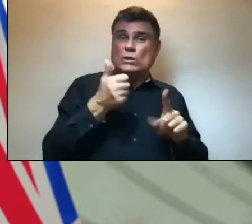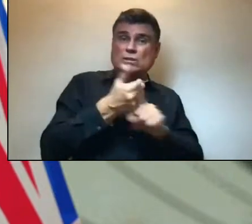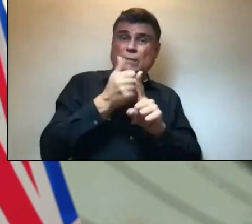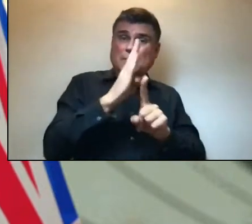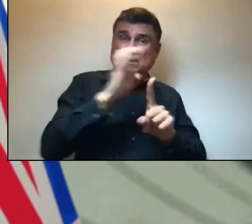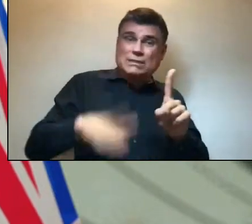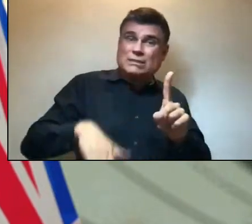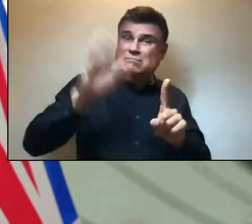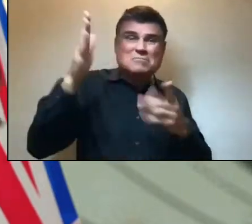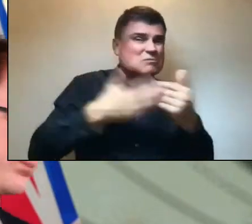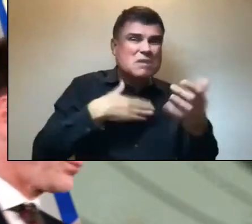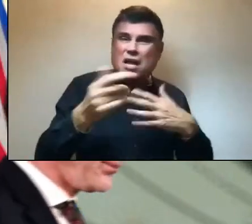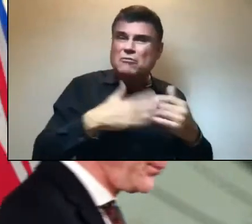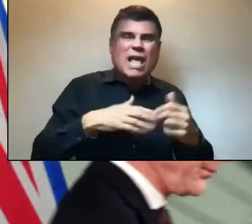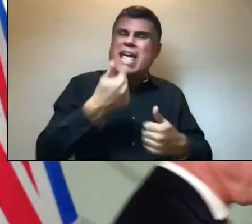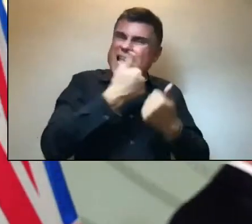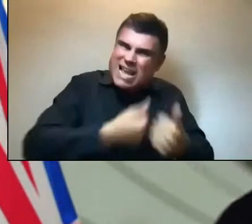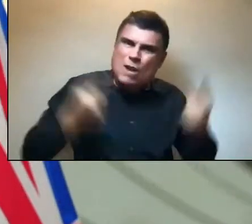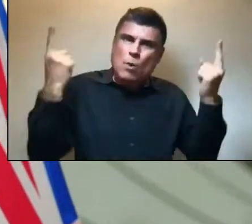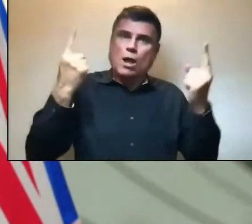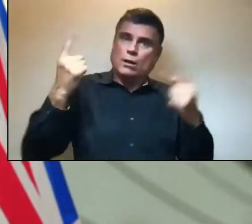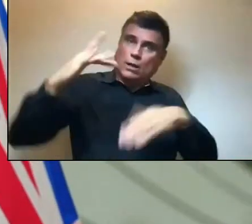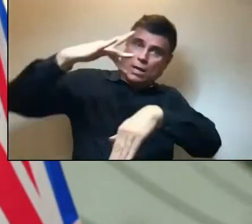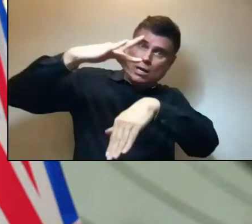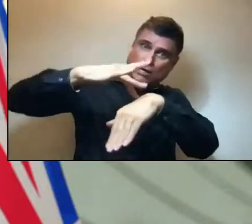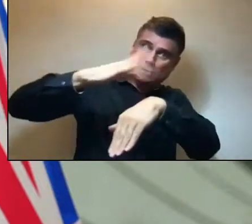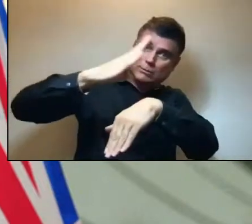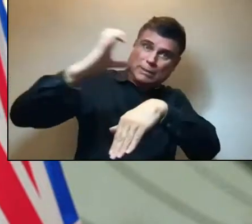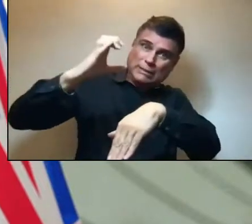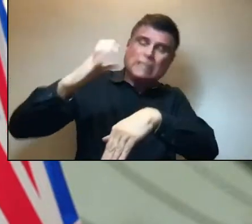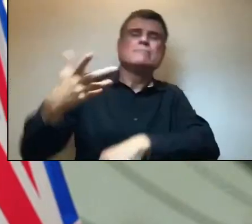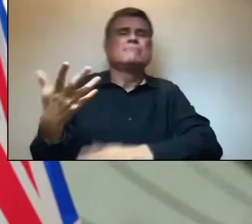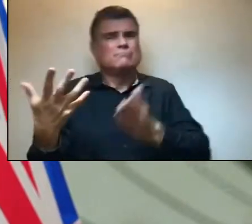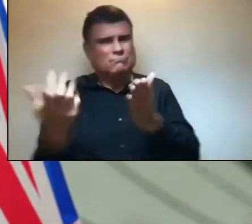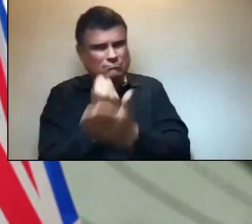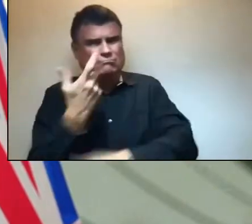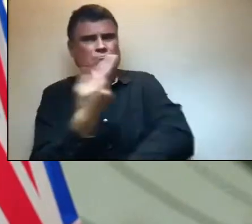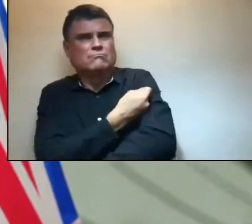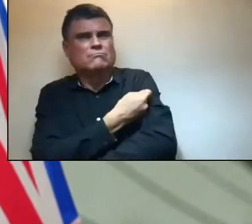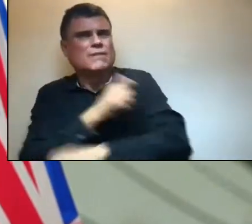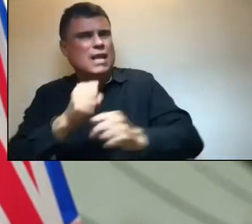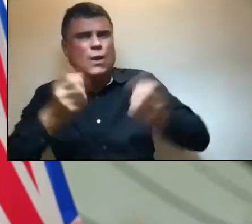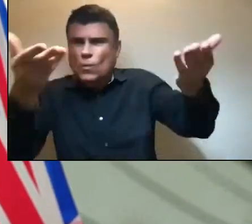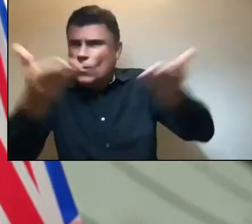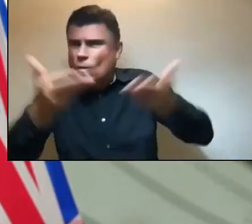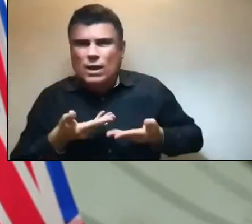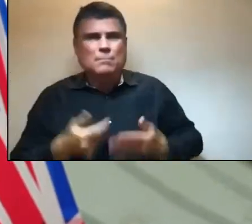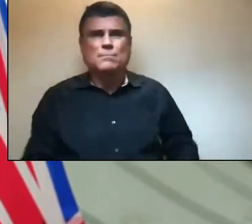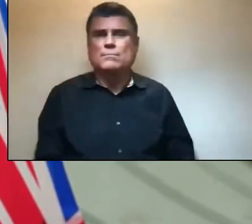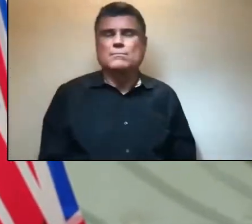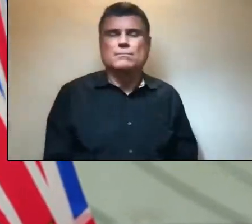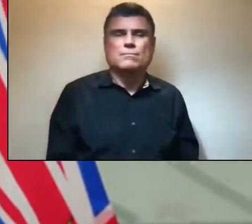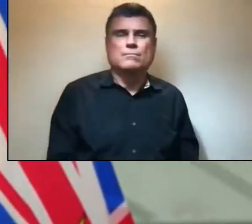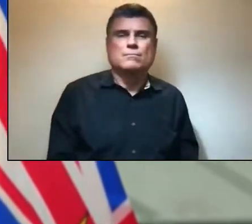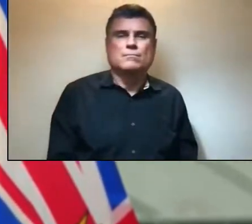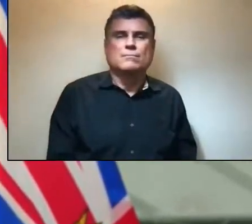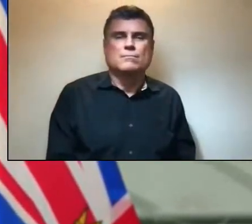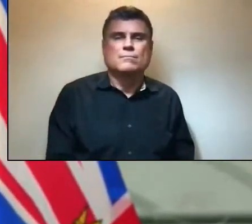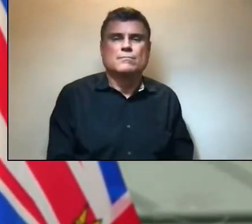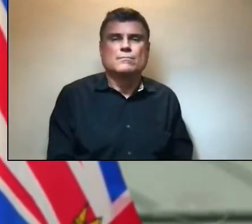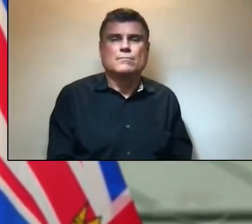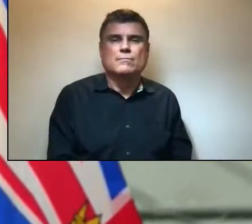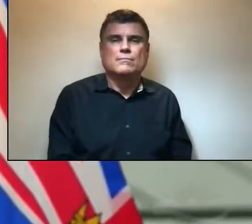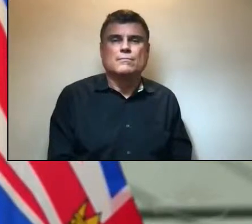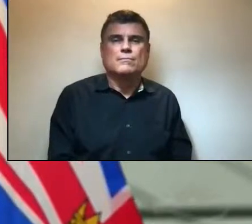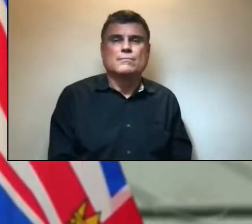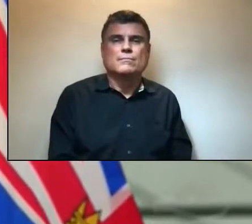welcome to get vaccinated. You have a follow-up, Rob? You can walk into a pharmacy in many parts of the